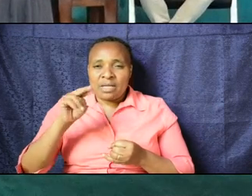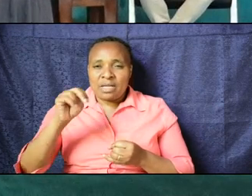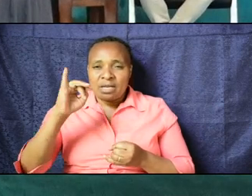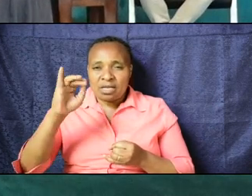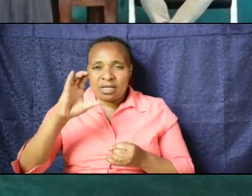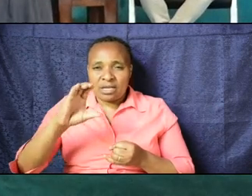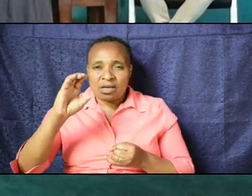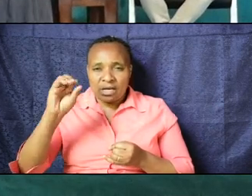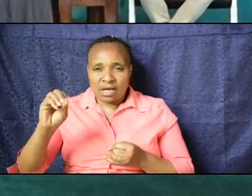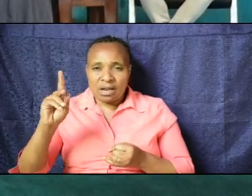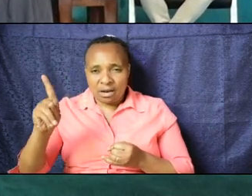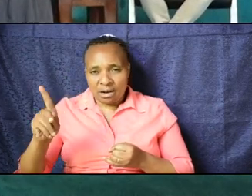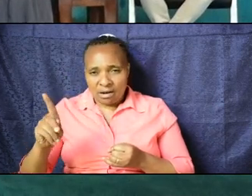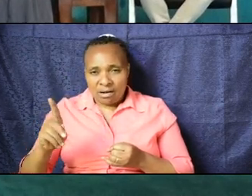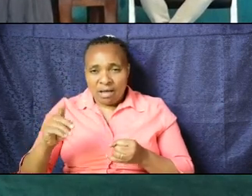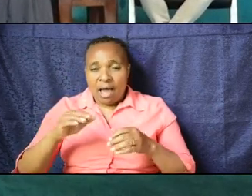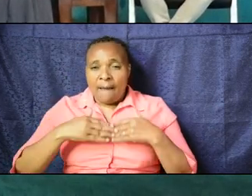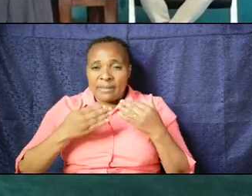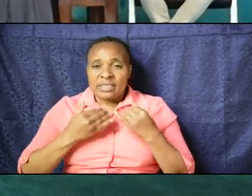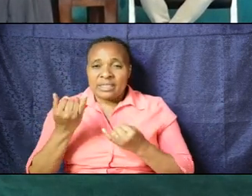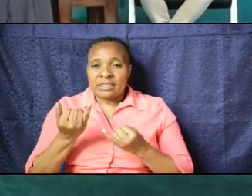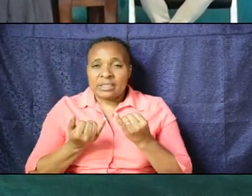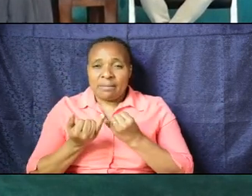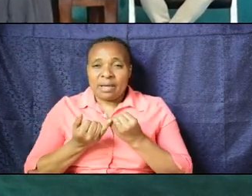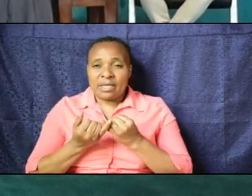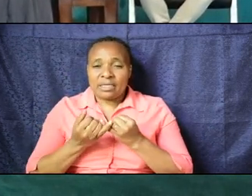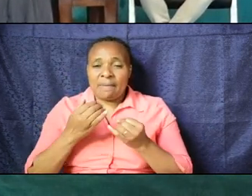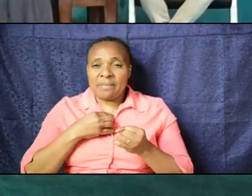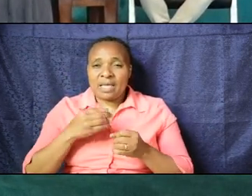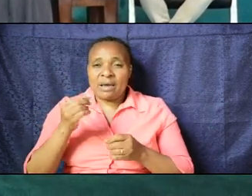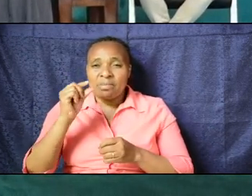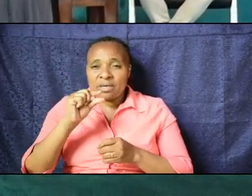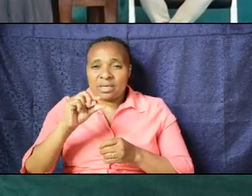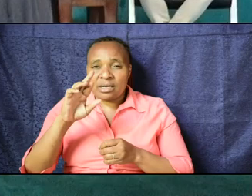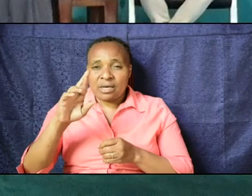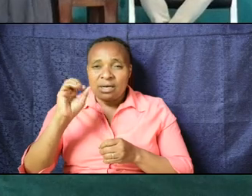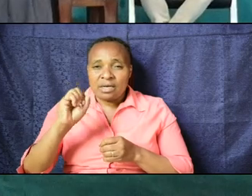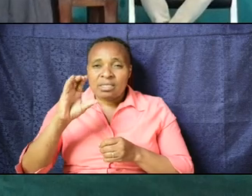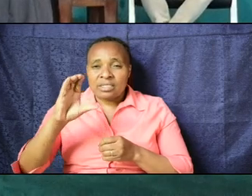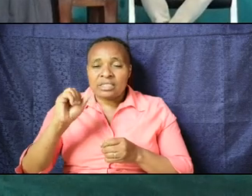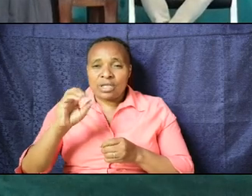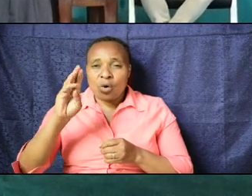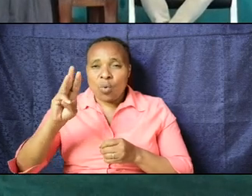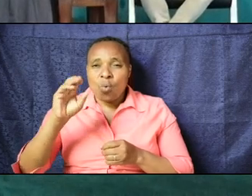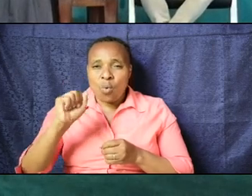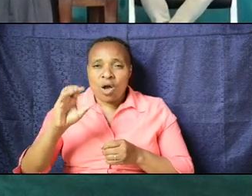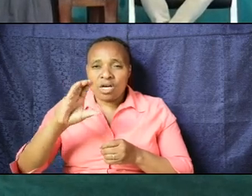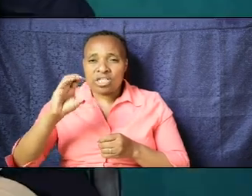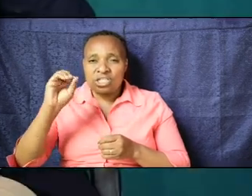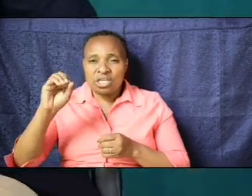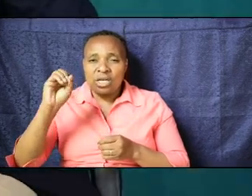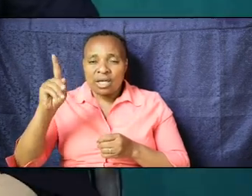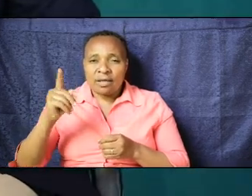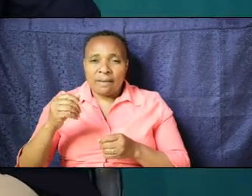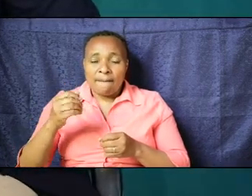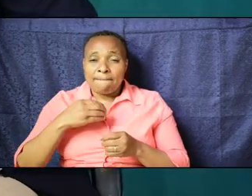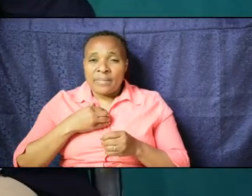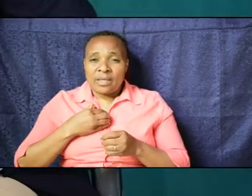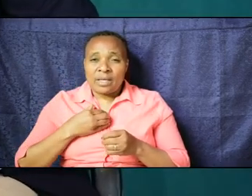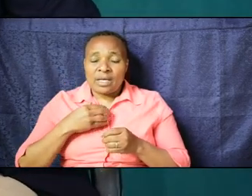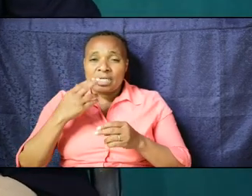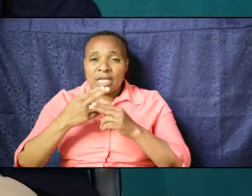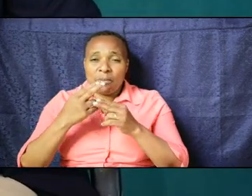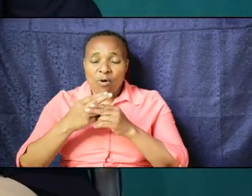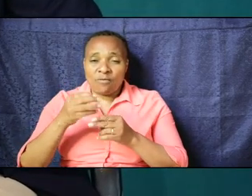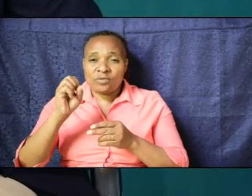Silas. Happy Sabbath. Happy day. I'm Grace Washeke. And my name is Senet Muse, one